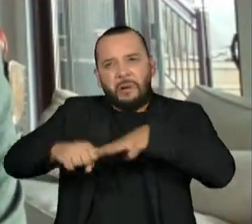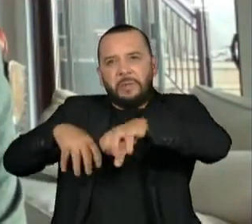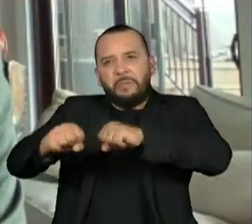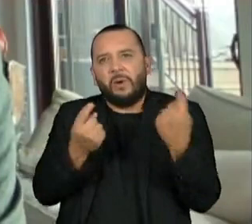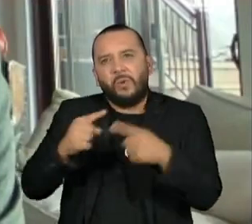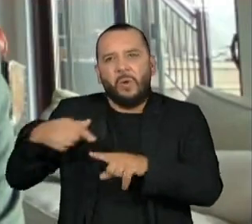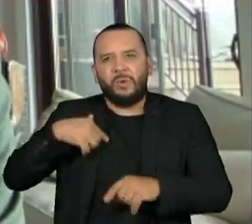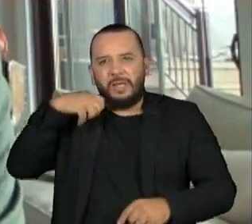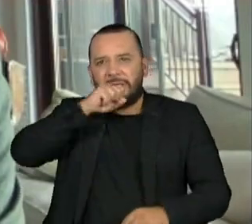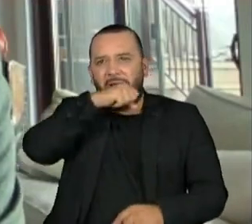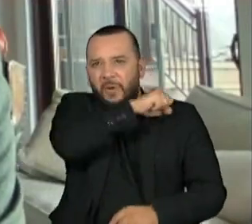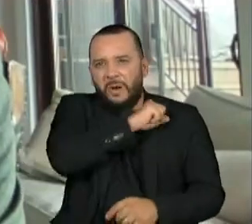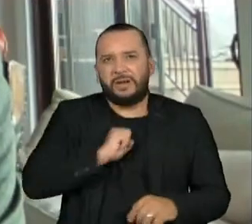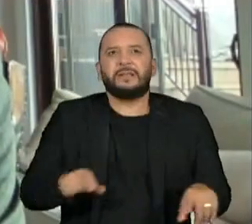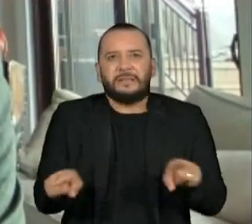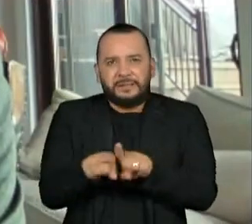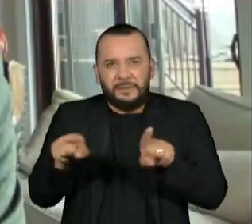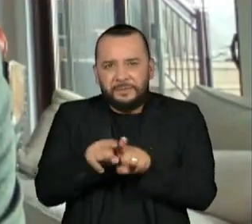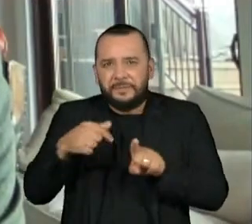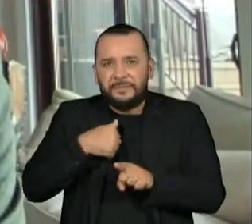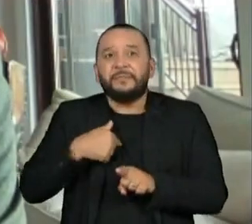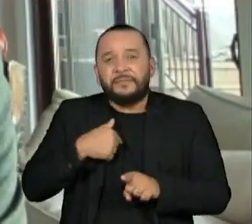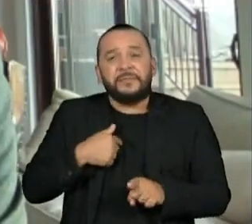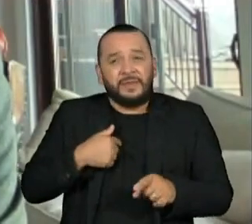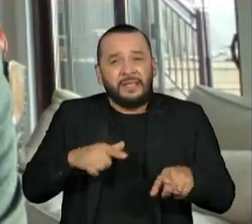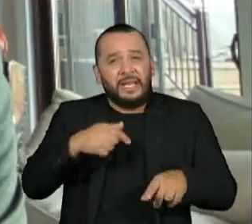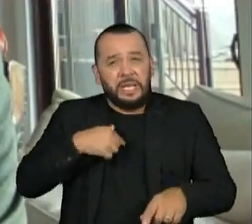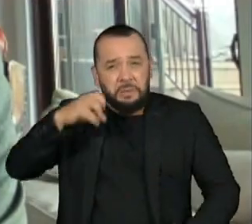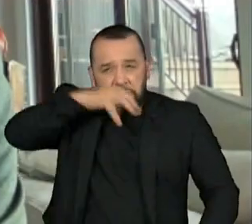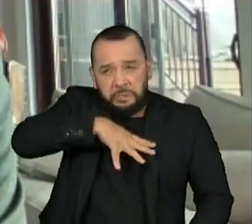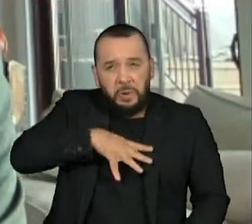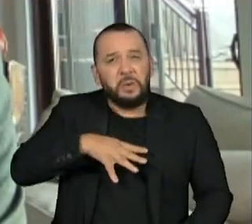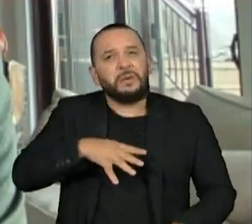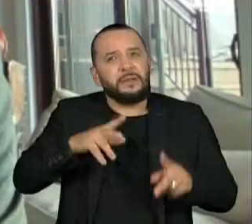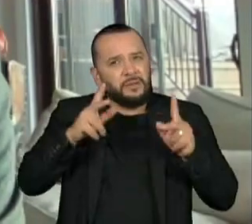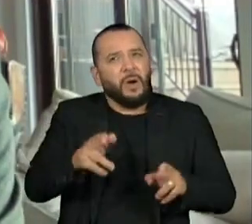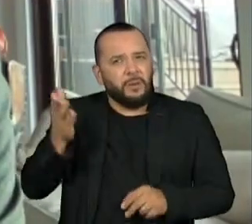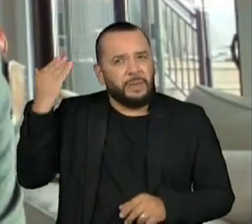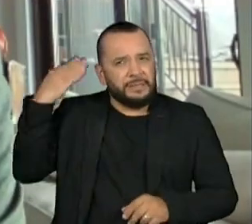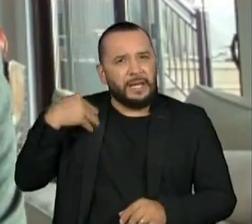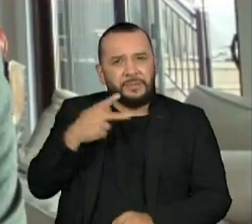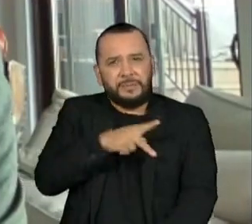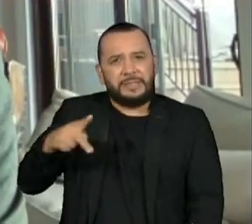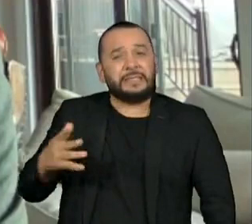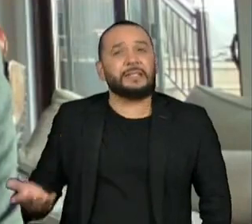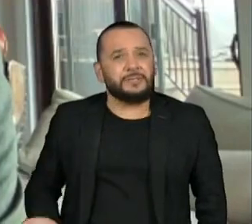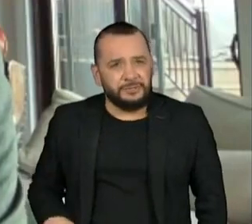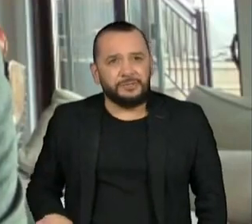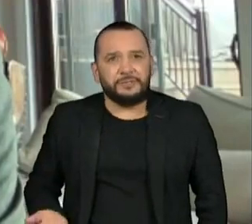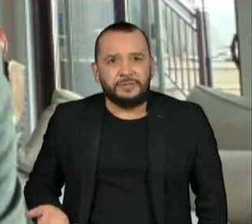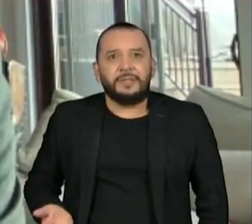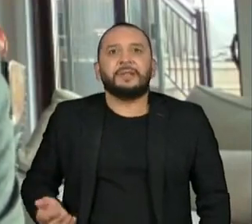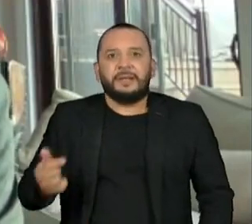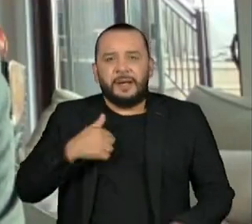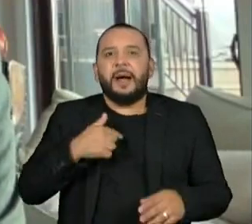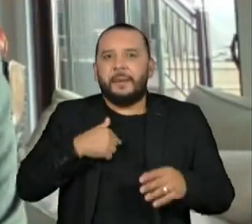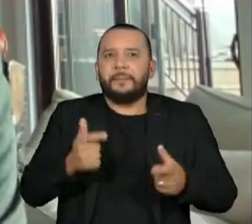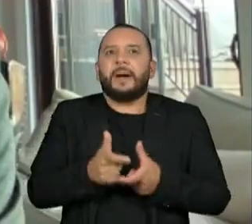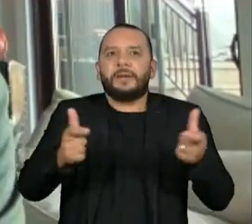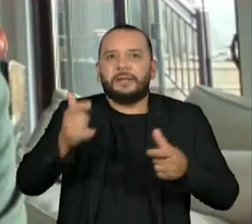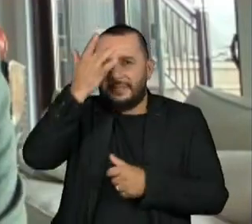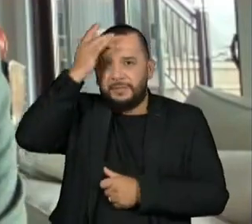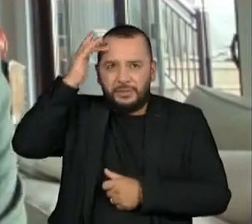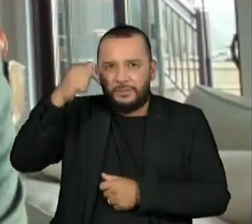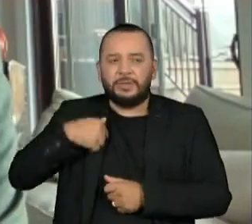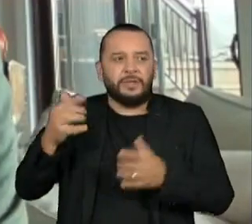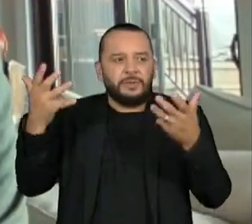back to the fire and fury that we experienced through the years of his presidency. Most people don't want to think about